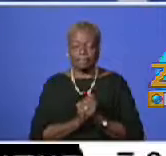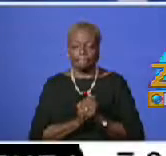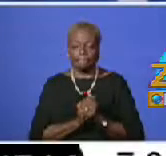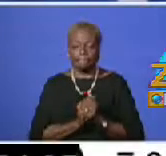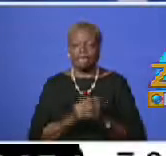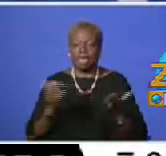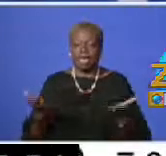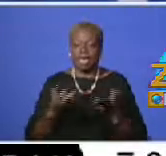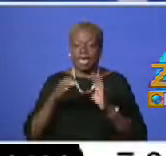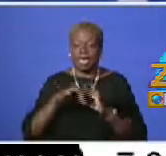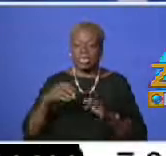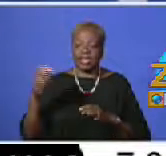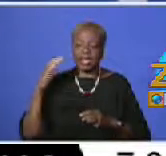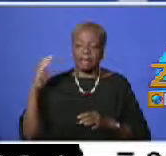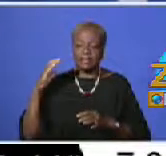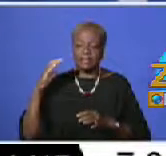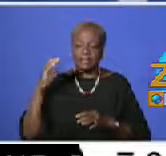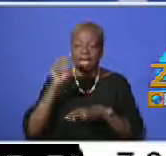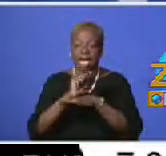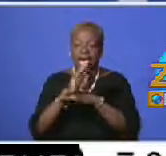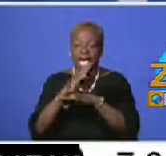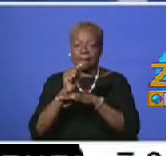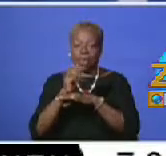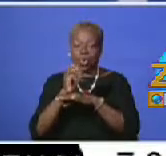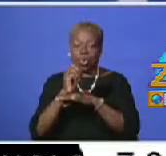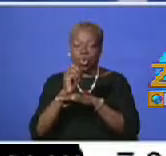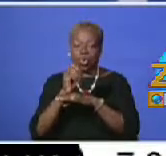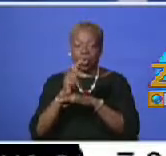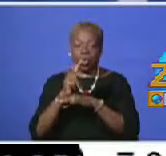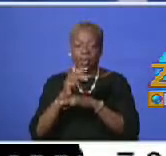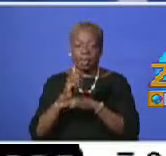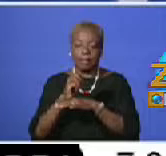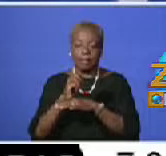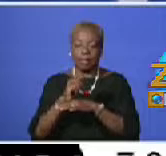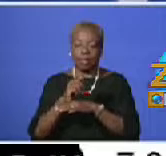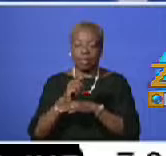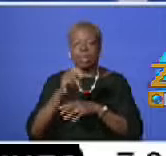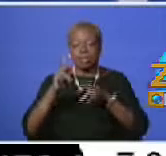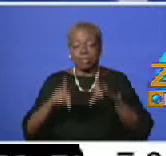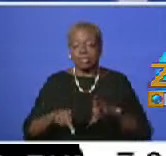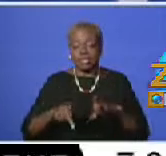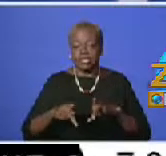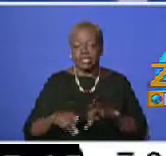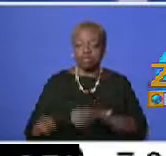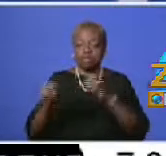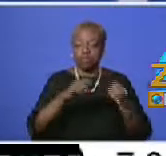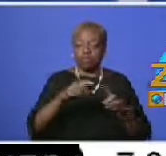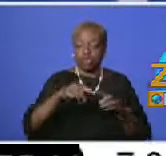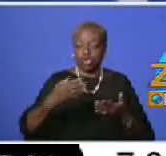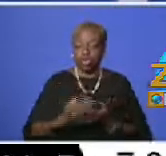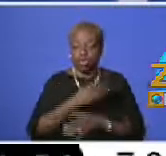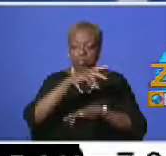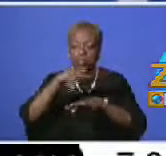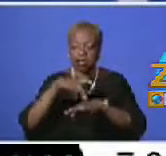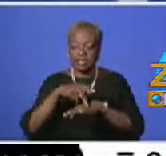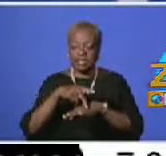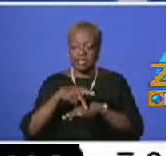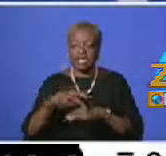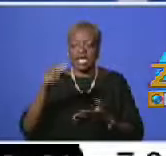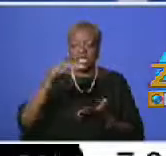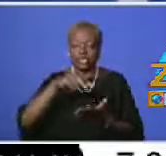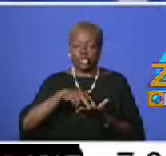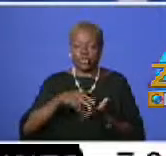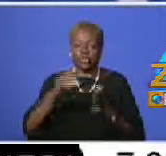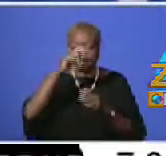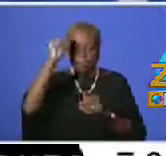Meantime, here in the capital, Abaco residents who have moved to New Providence in the aftermath of Hurricane Dorian stood with their